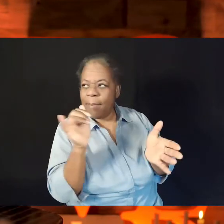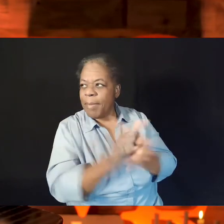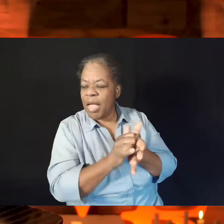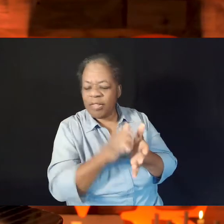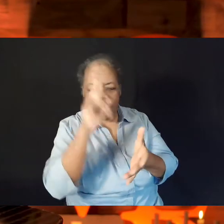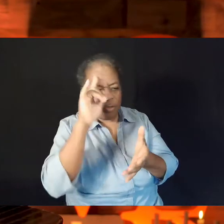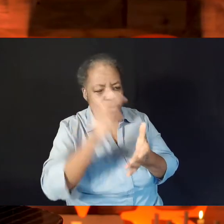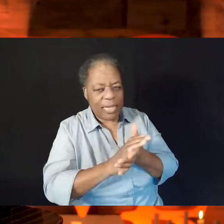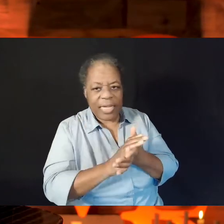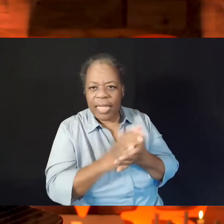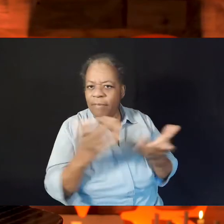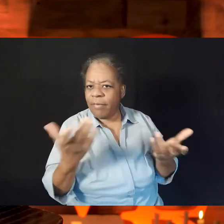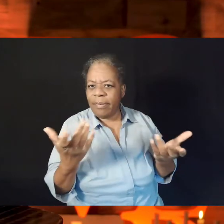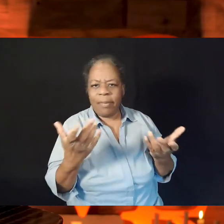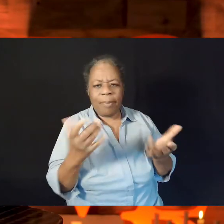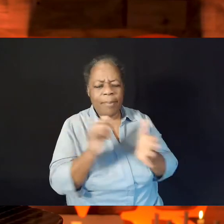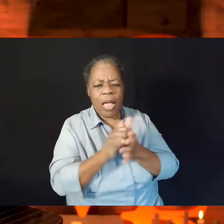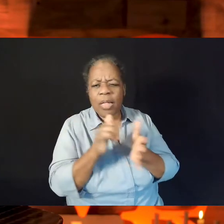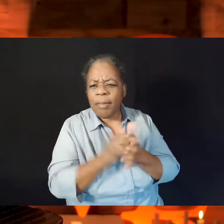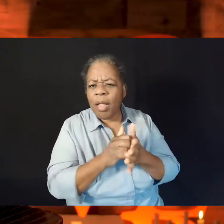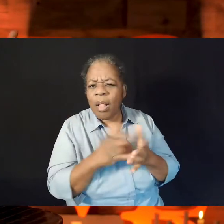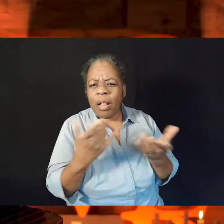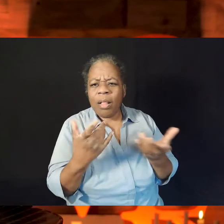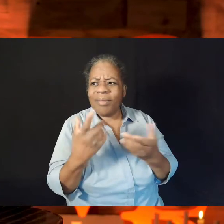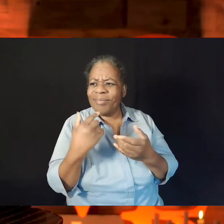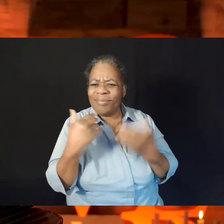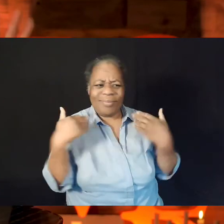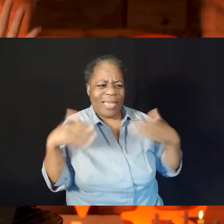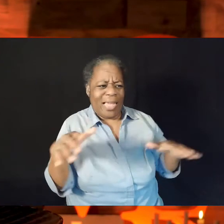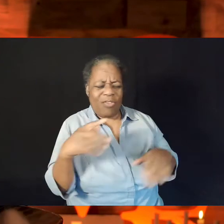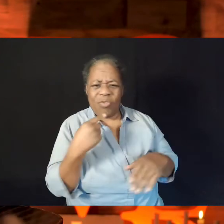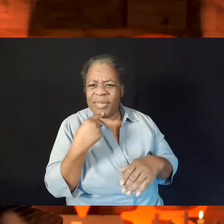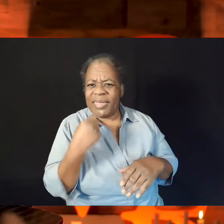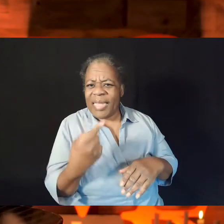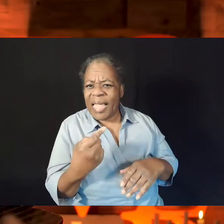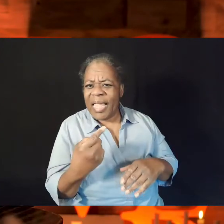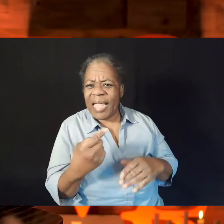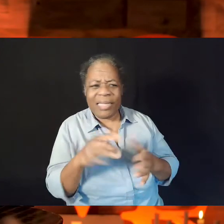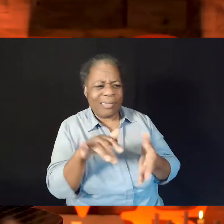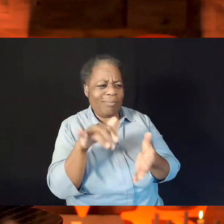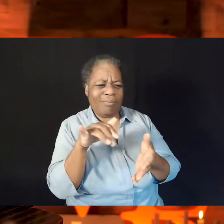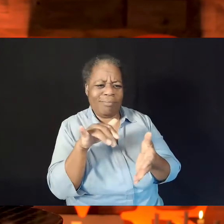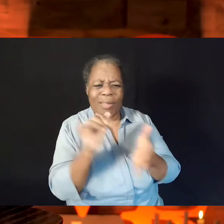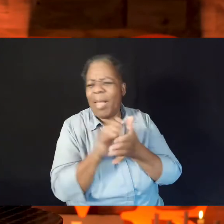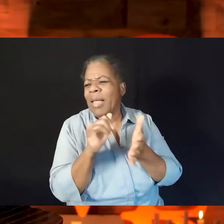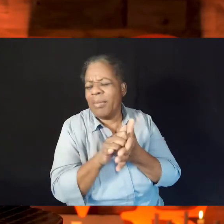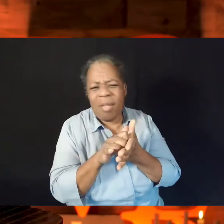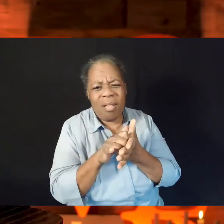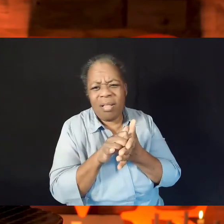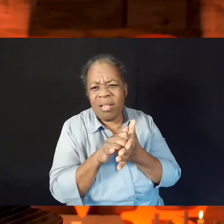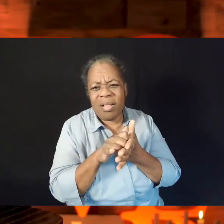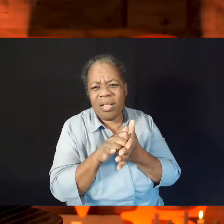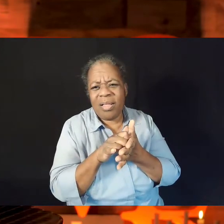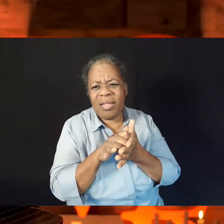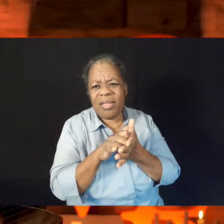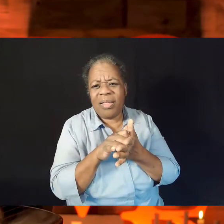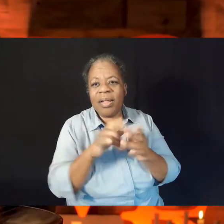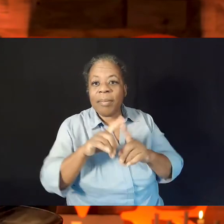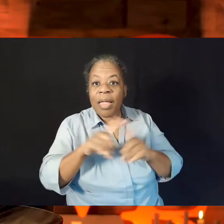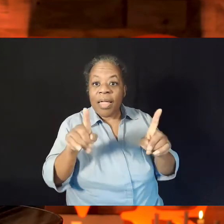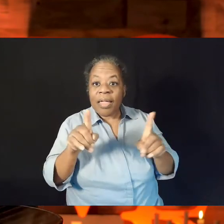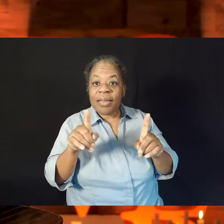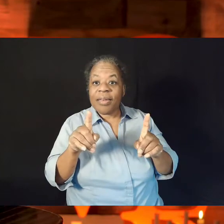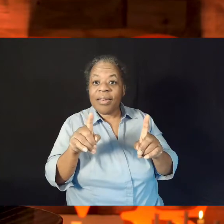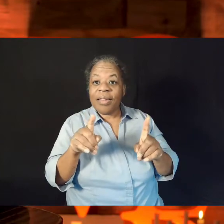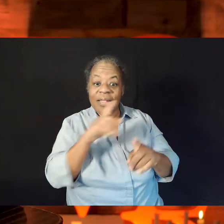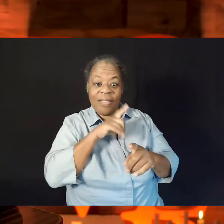all intents and purposes, what the angel was saying was impossible. However, the angel